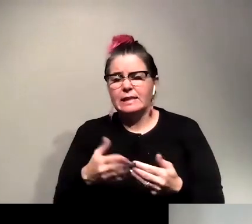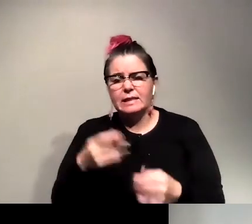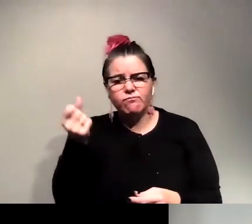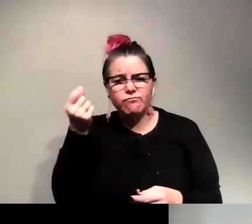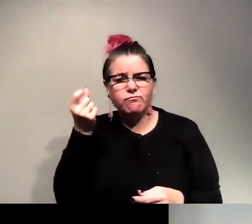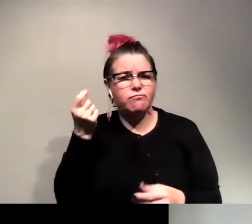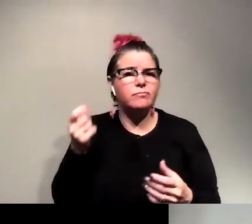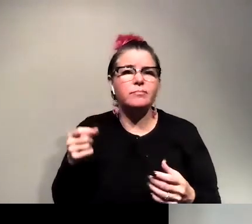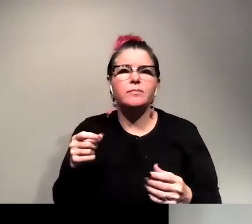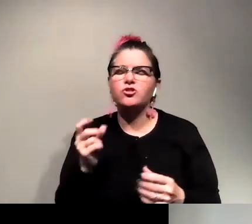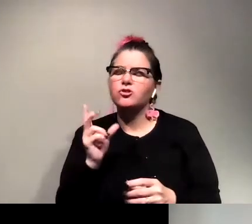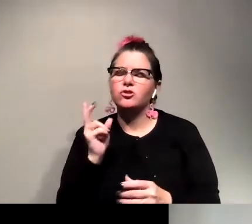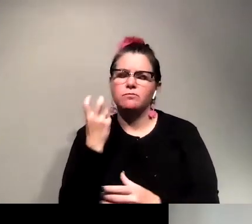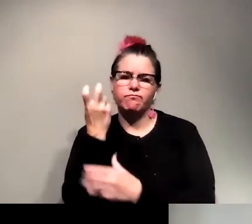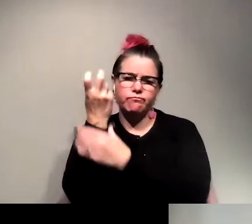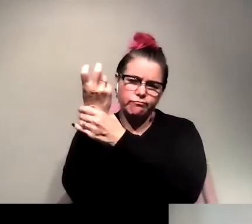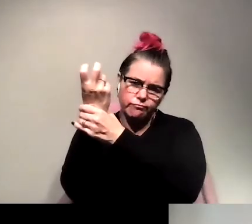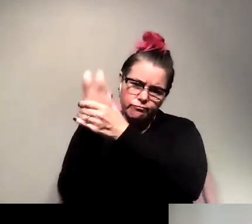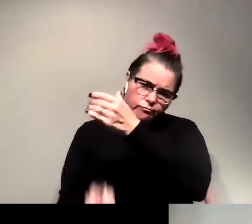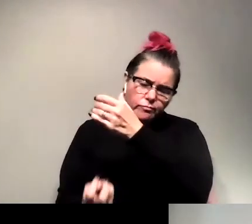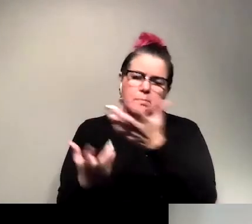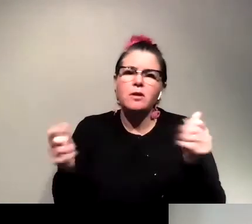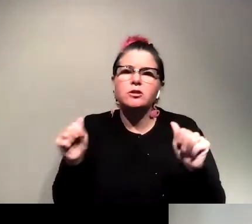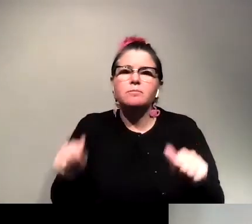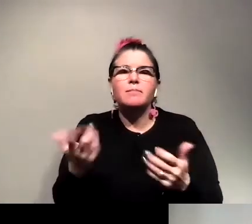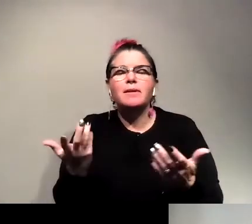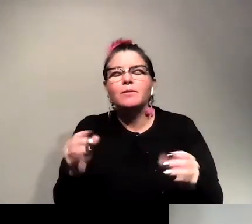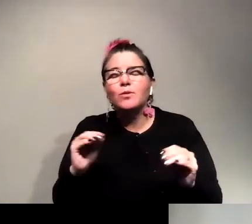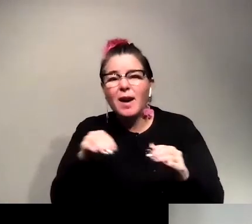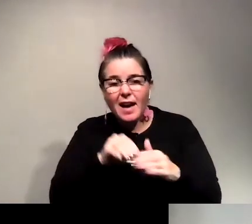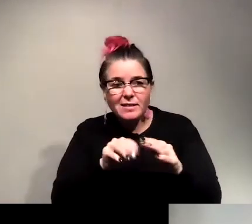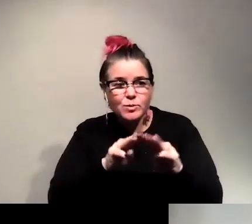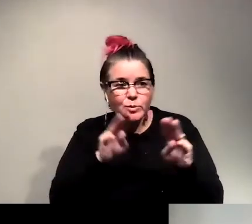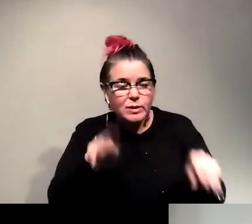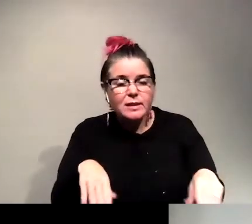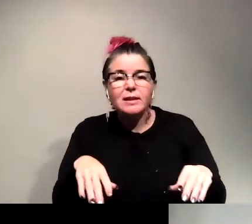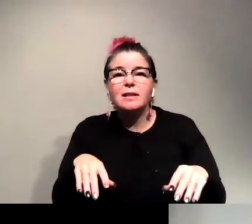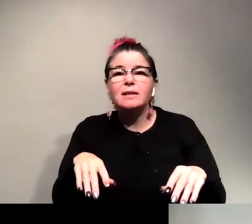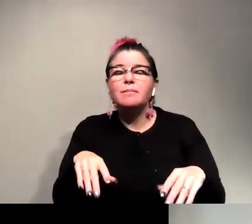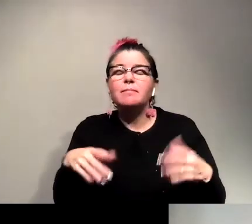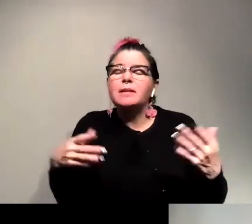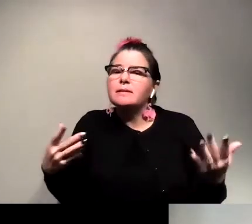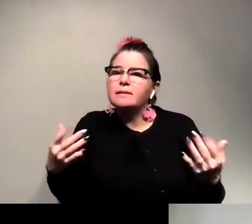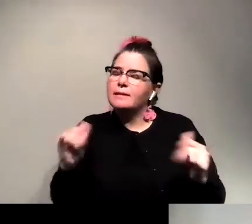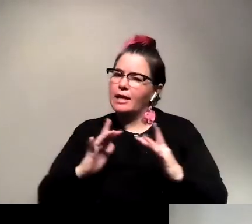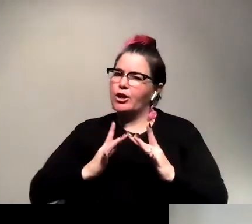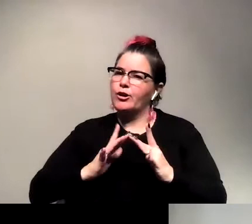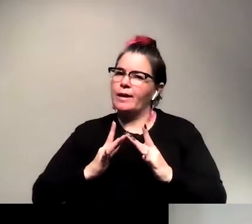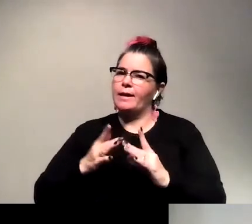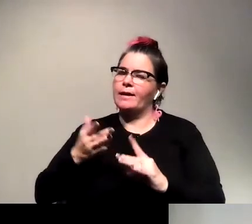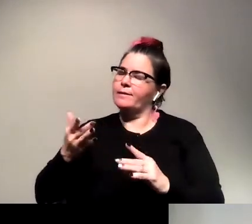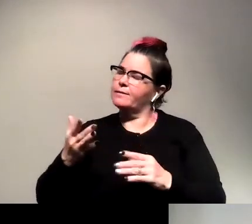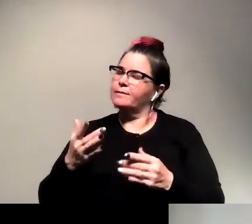just immerse yourself as much as possible. You may not have access to go to like a museum, but the internet is such an